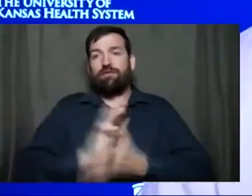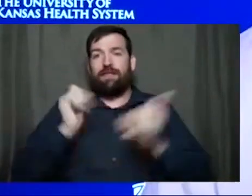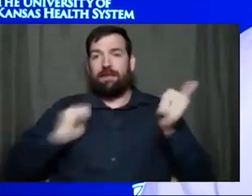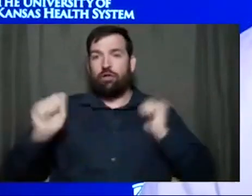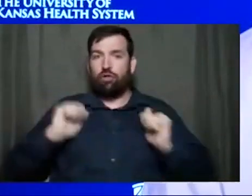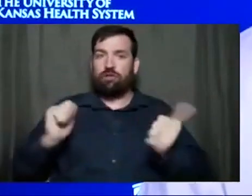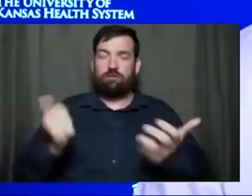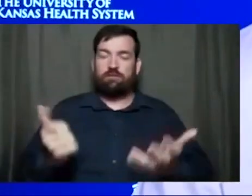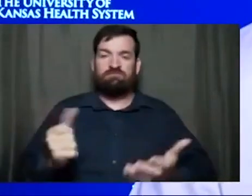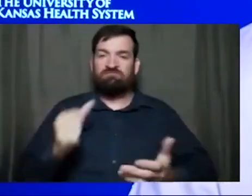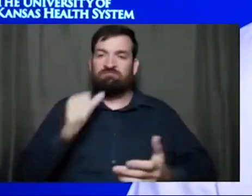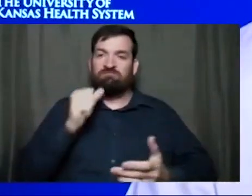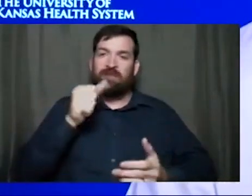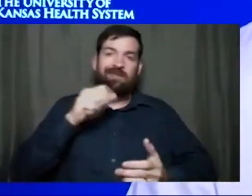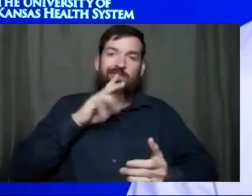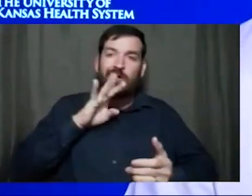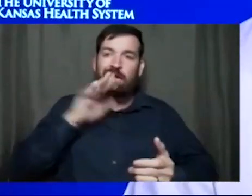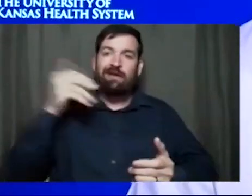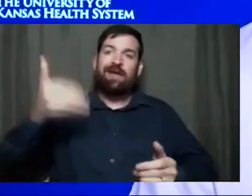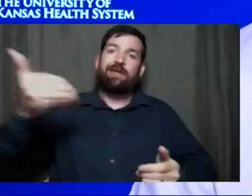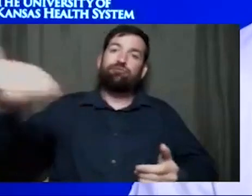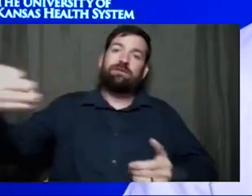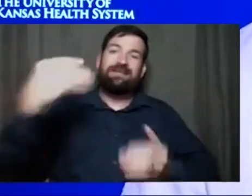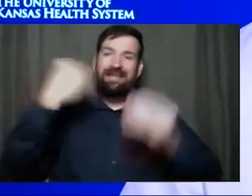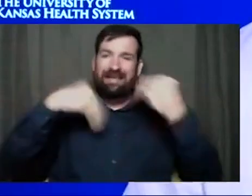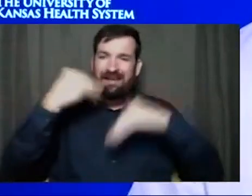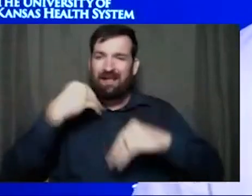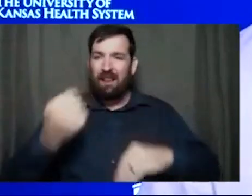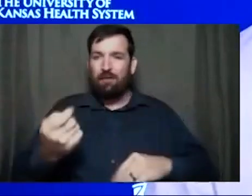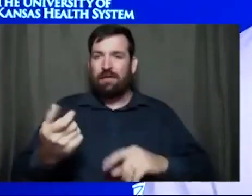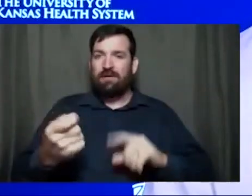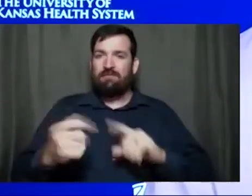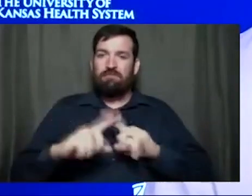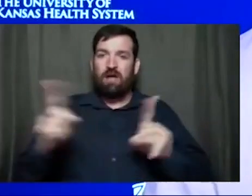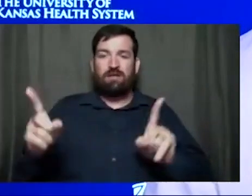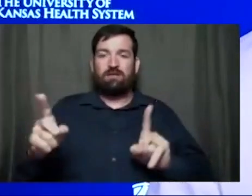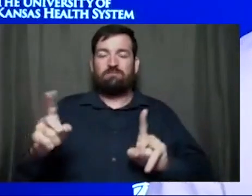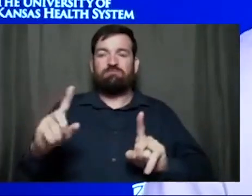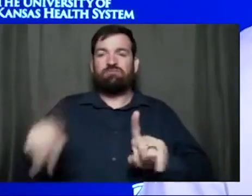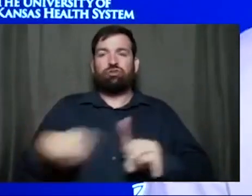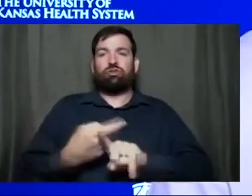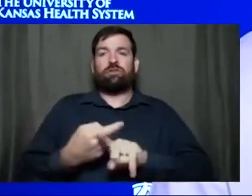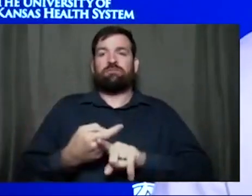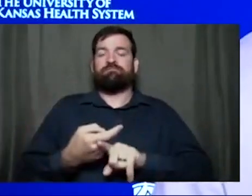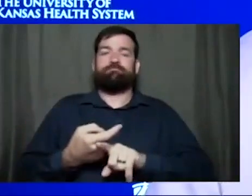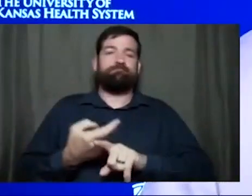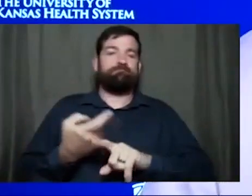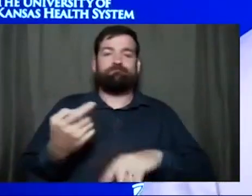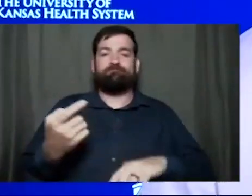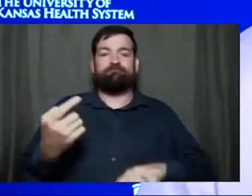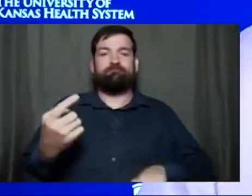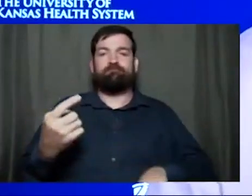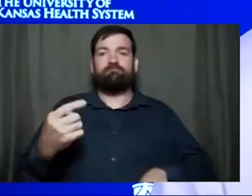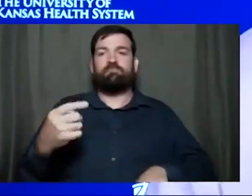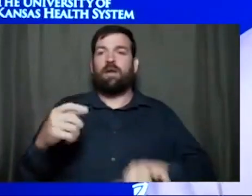talking. Occasionally, I guess you're eating a little bit, but you're pretty much in a stable situation. You're not doing active